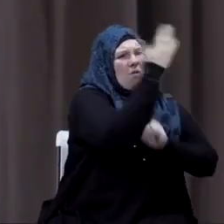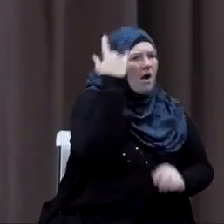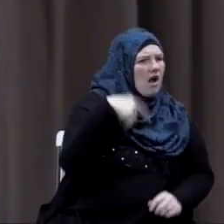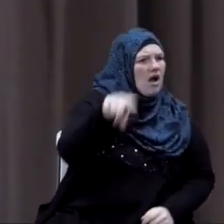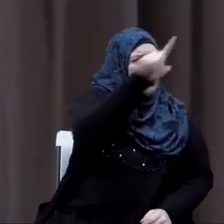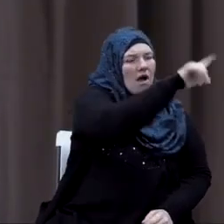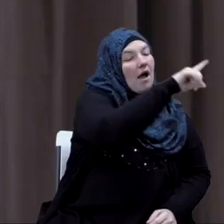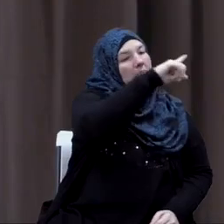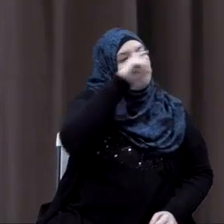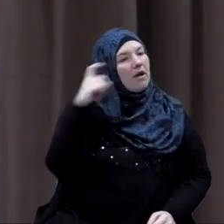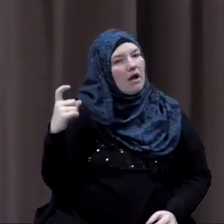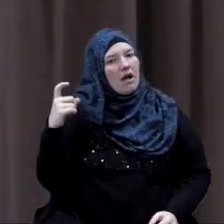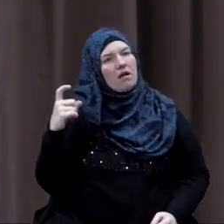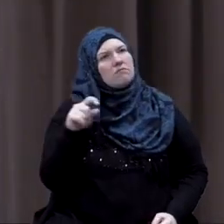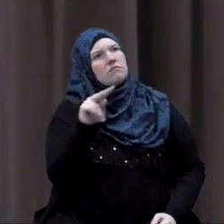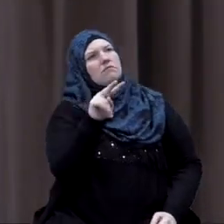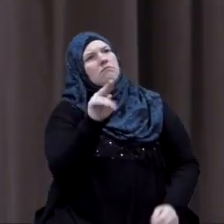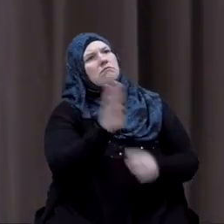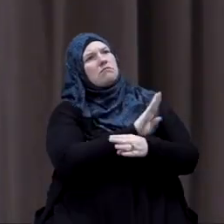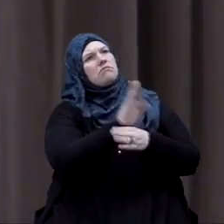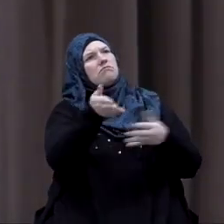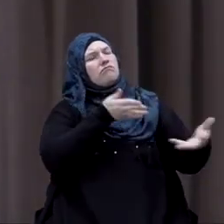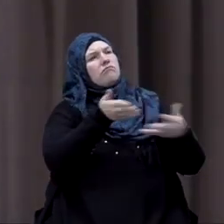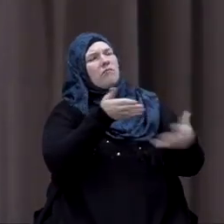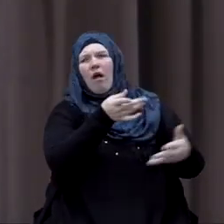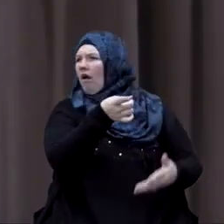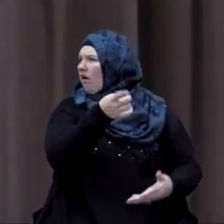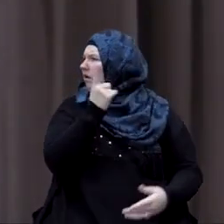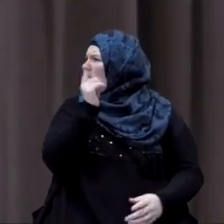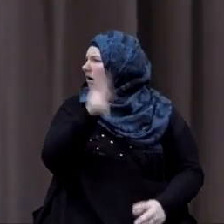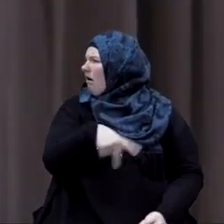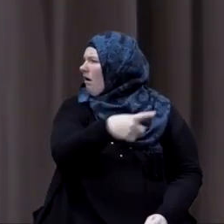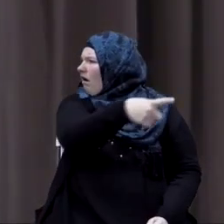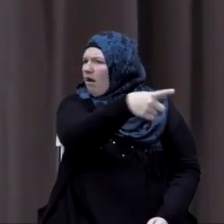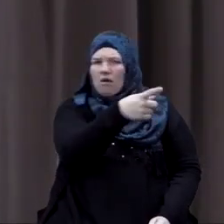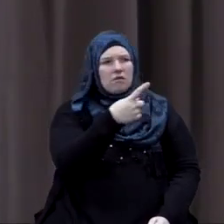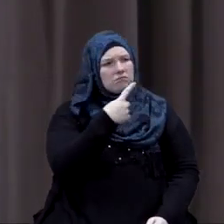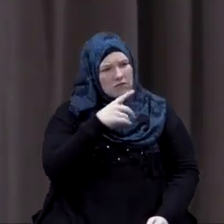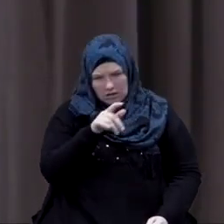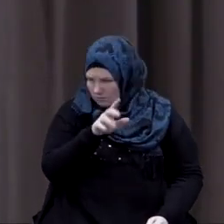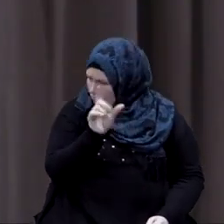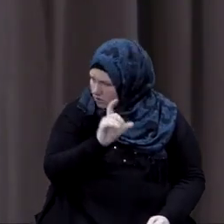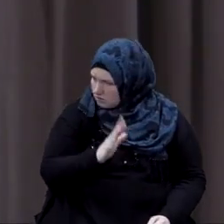business, and they liked it. We want to be